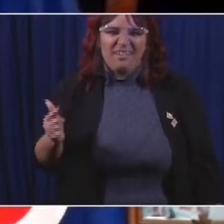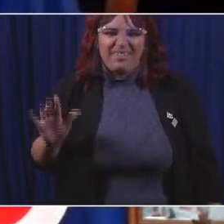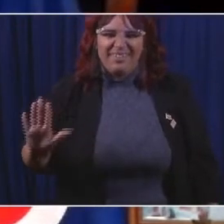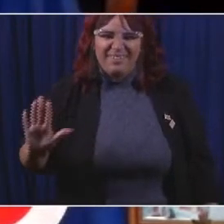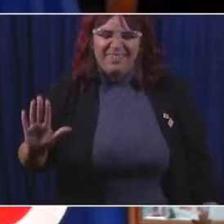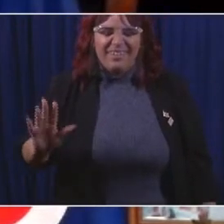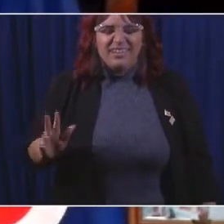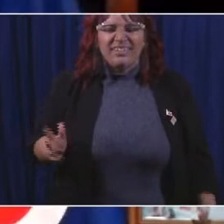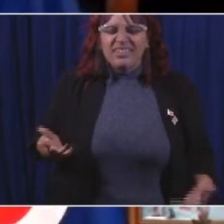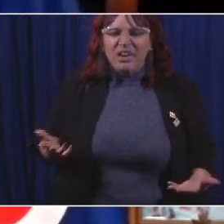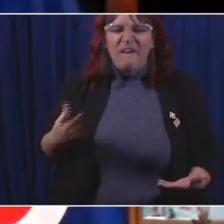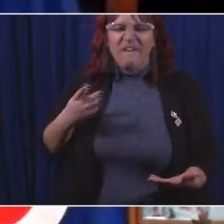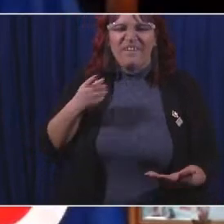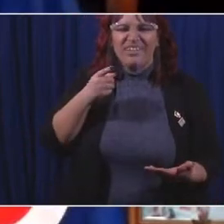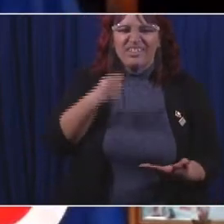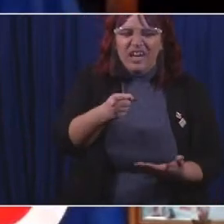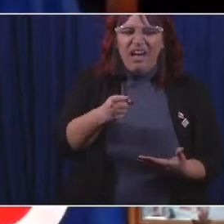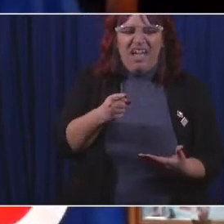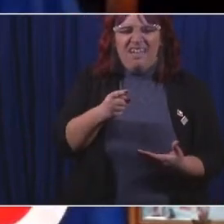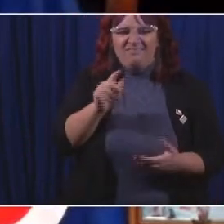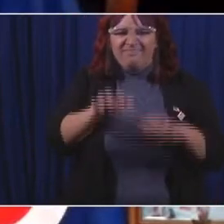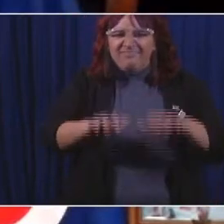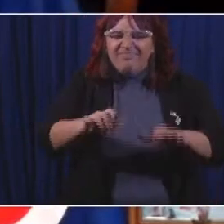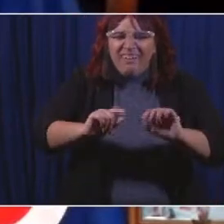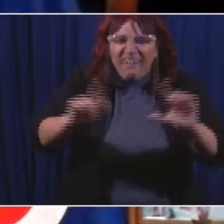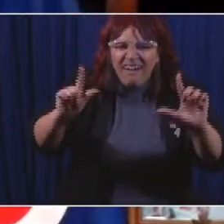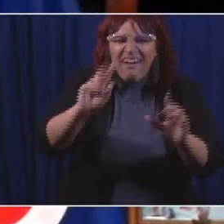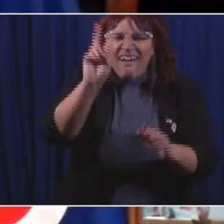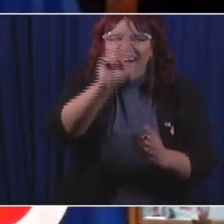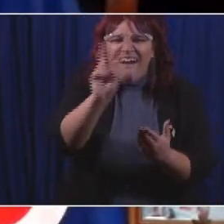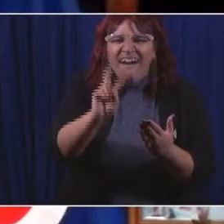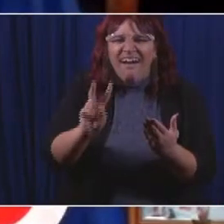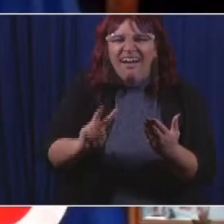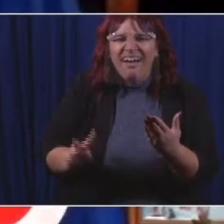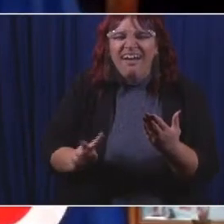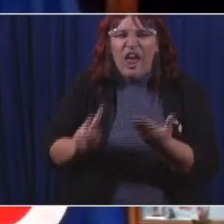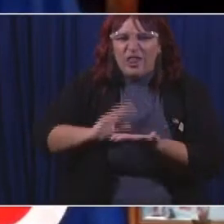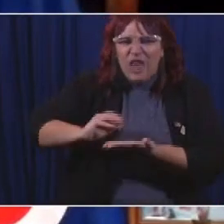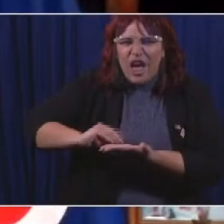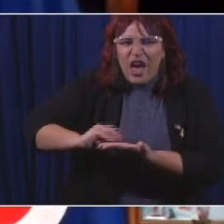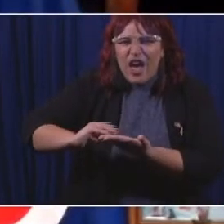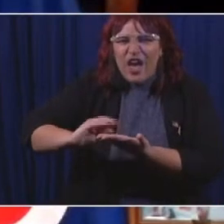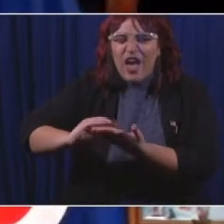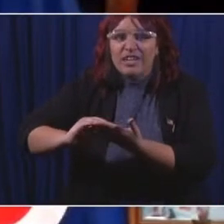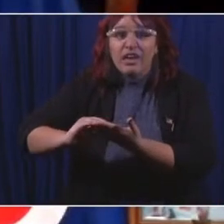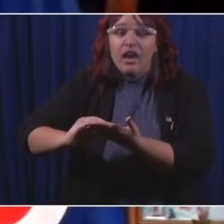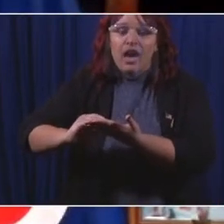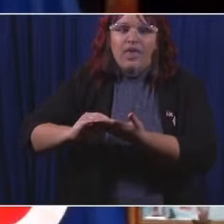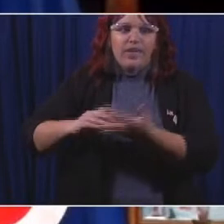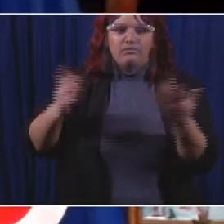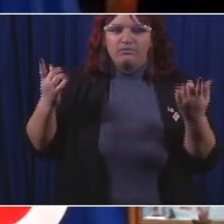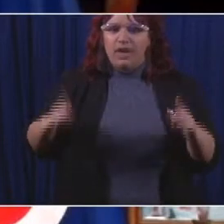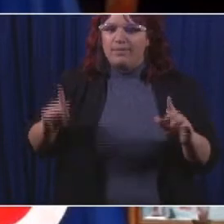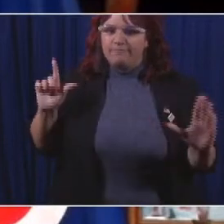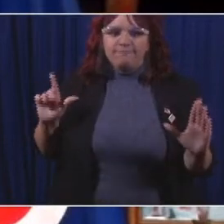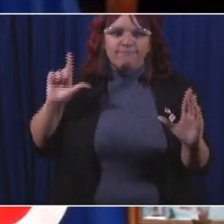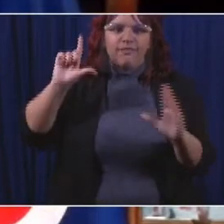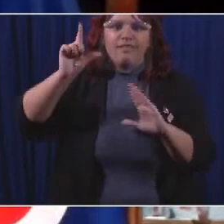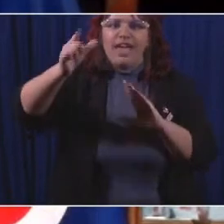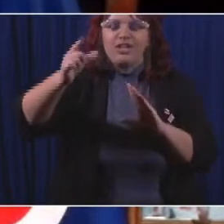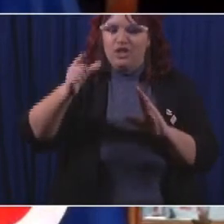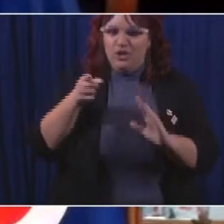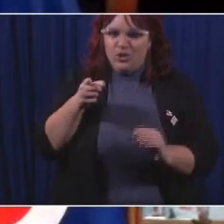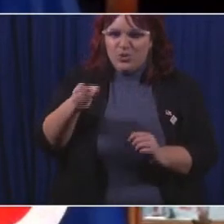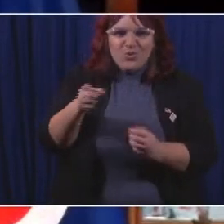science, technology, engineering, mathematics, and medicine that one day may lead them to be that 35-year-old